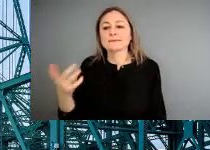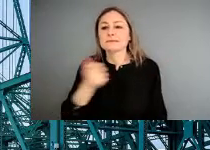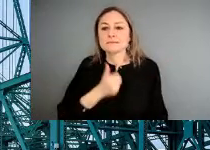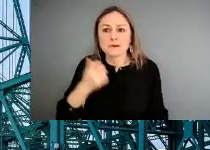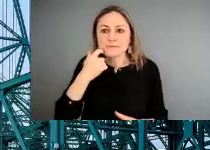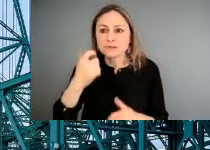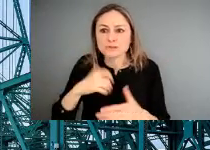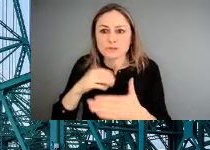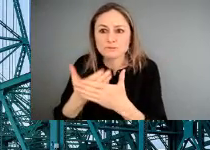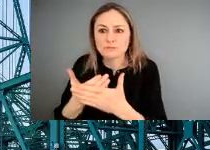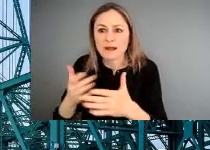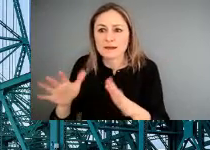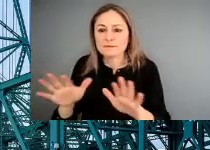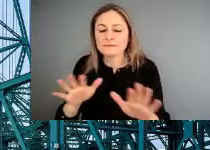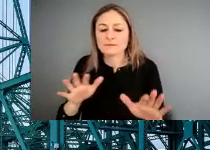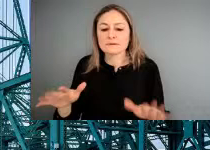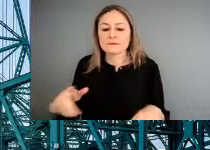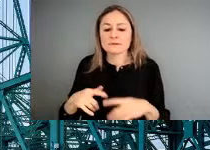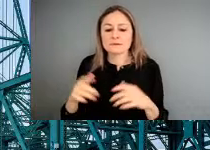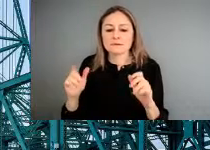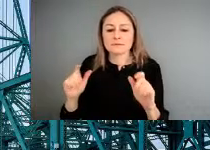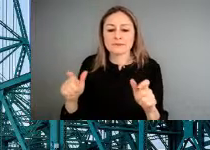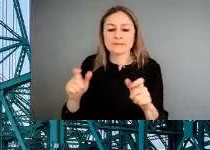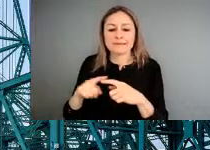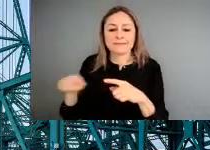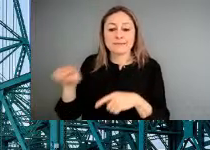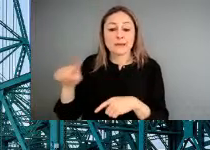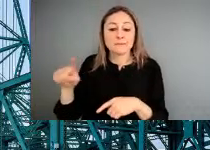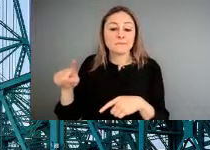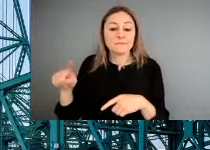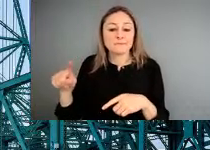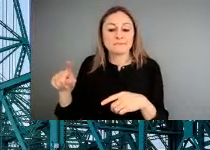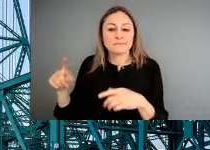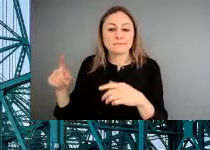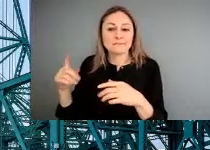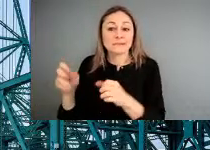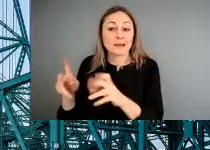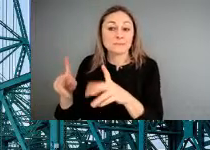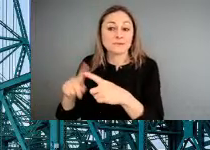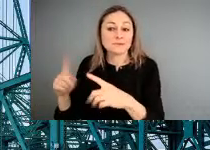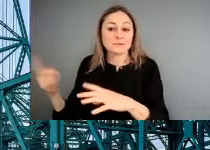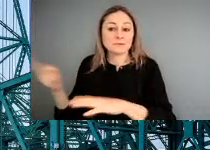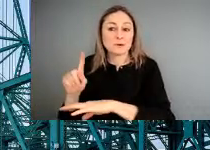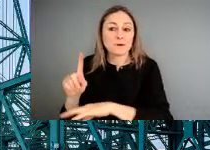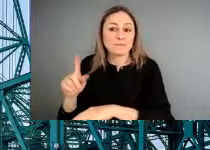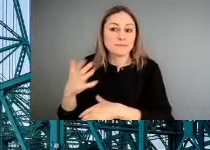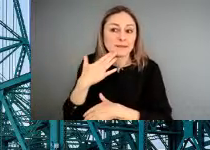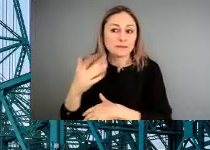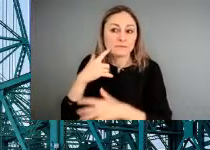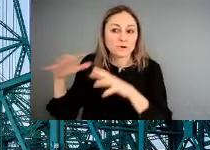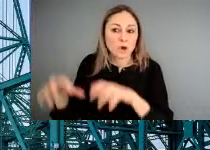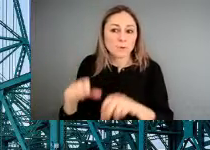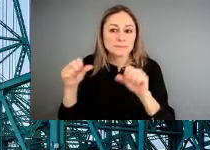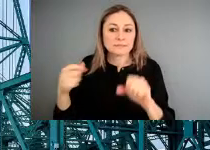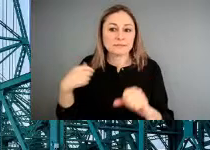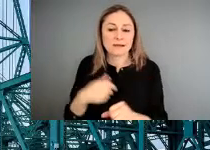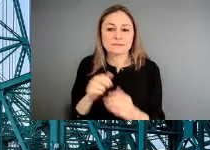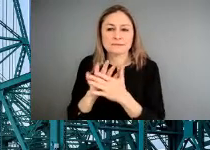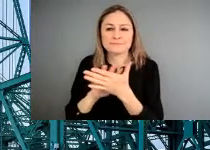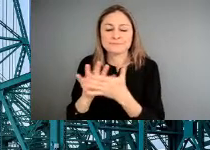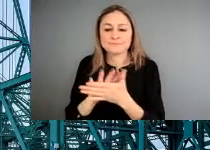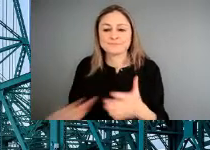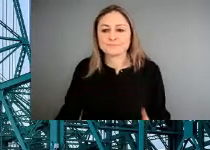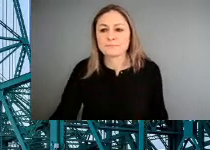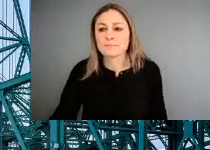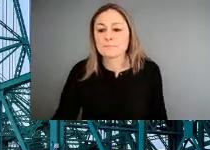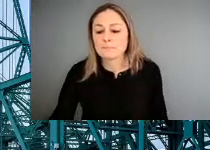but give DCA Donna Paul an opportunity maybe to give a welcoming. And thank you for hosting us. Absolutely.